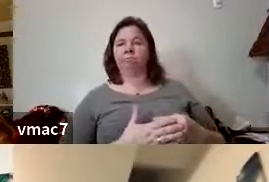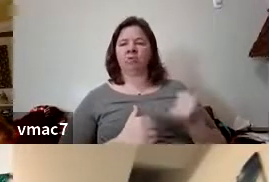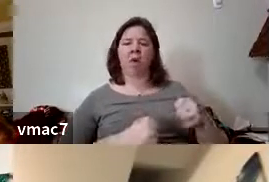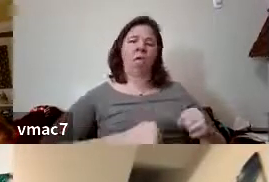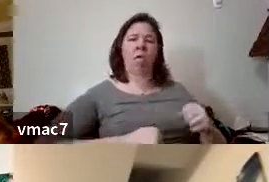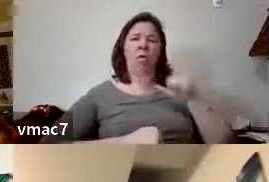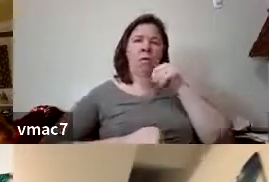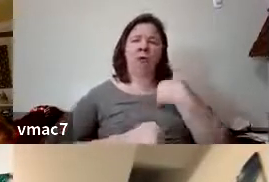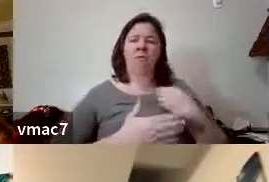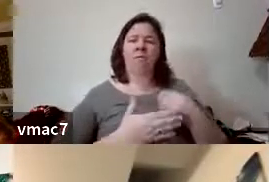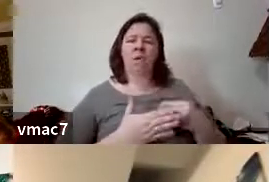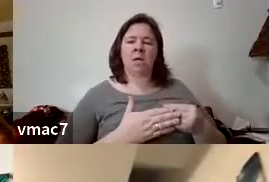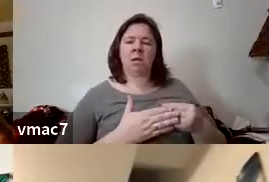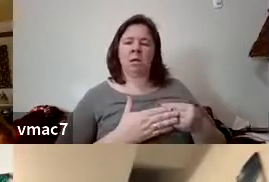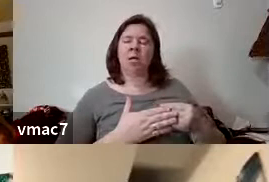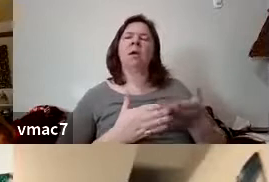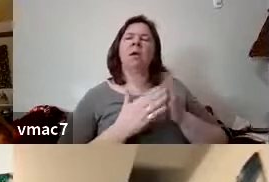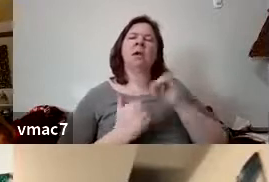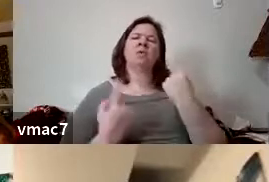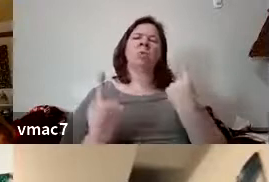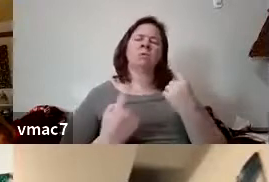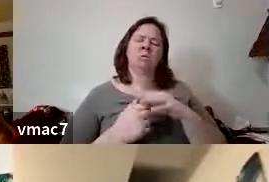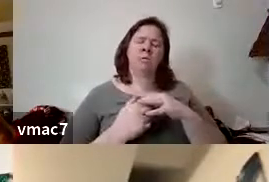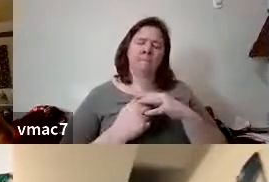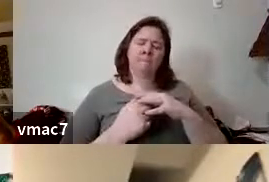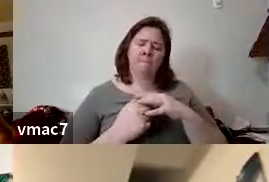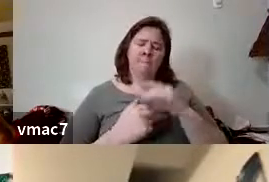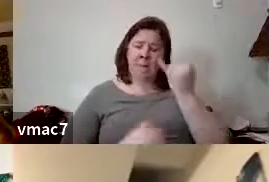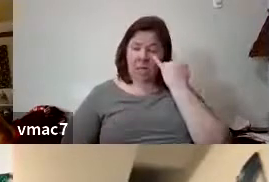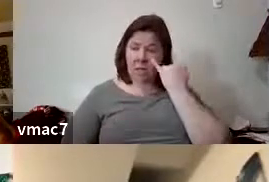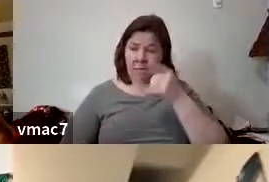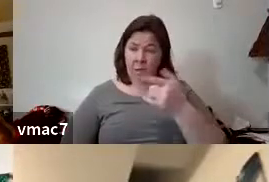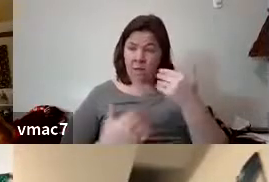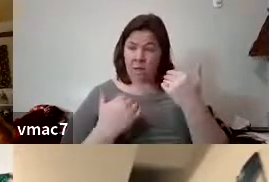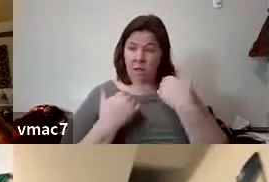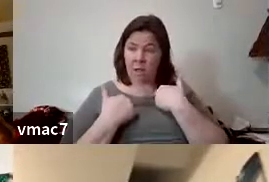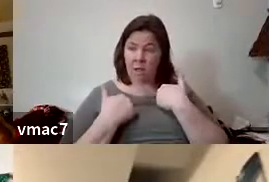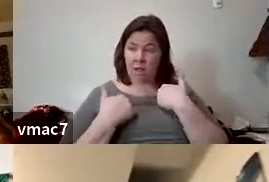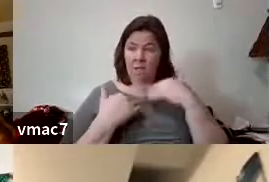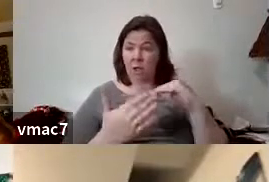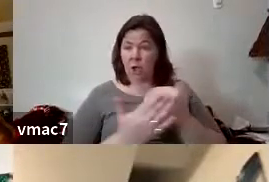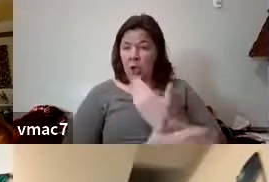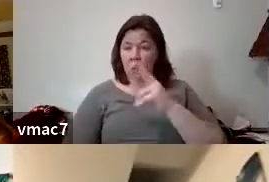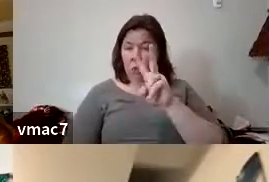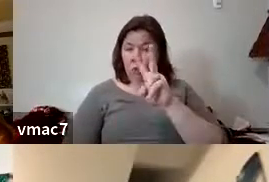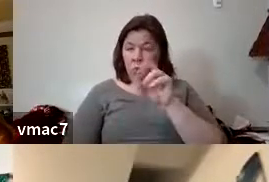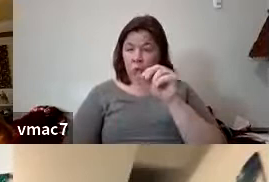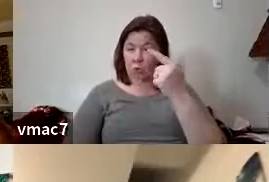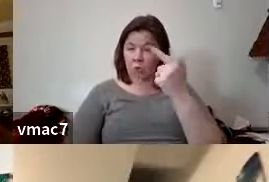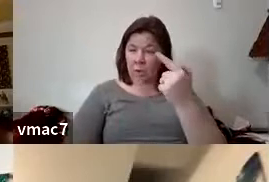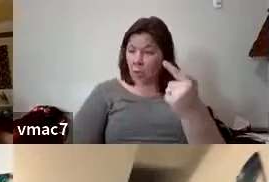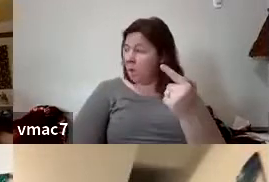the money. Well, let me ask everybody here this. If there was a brand new